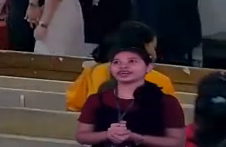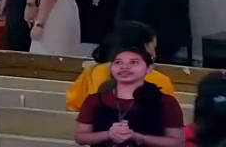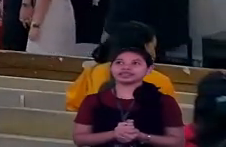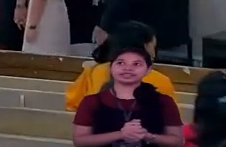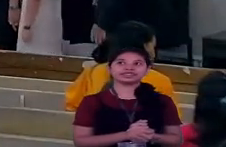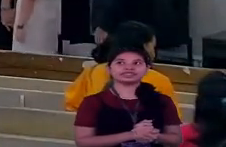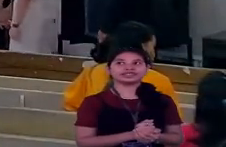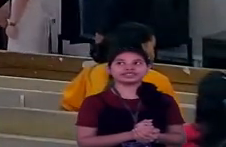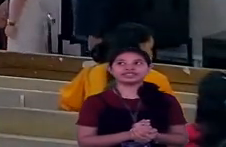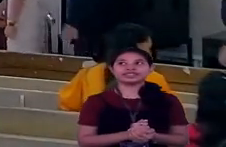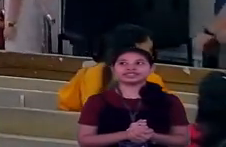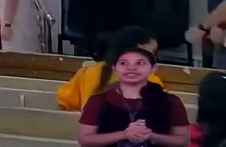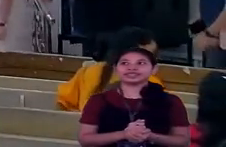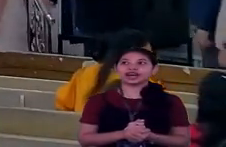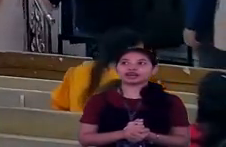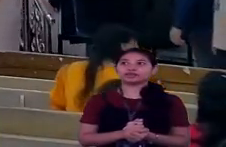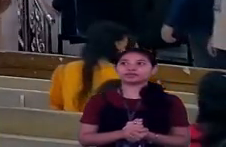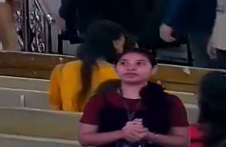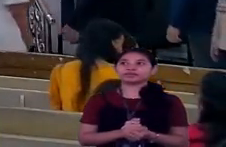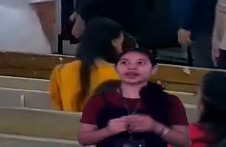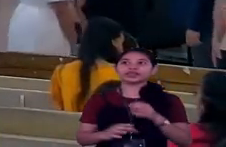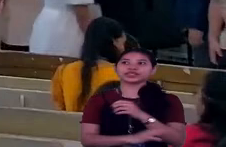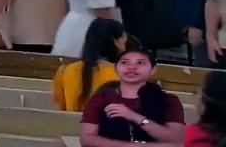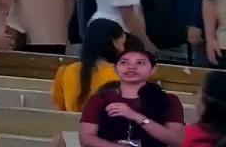Brad, forward. Very quickly, okay?